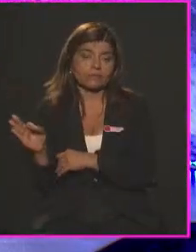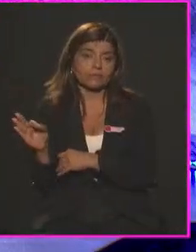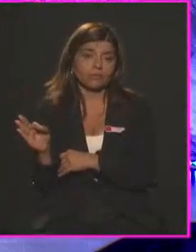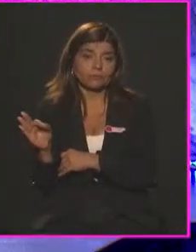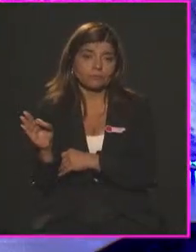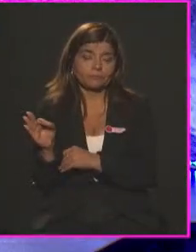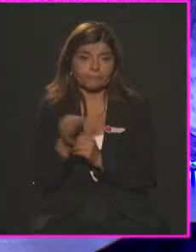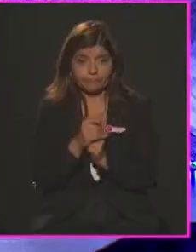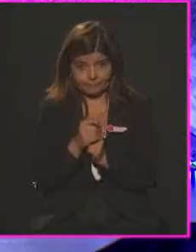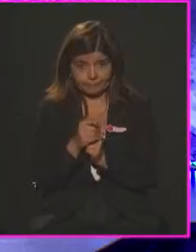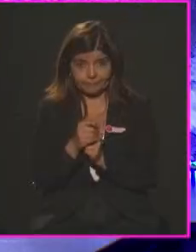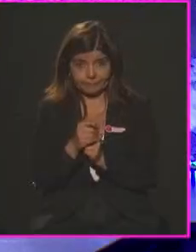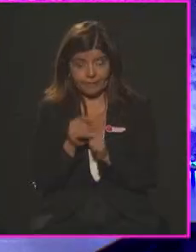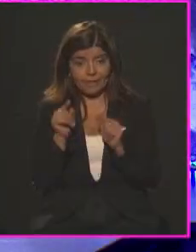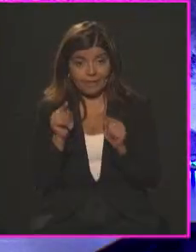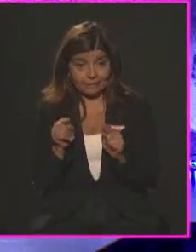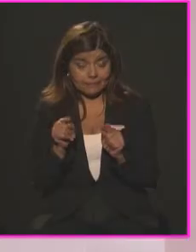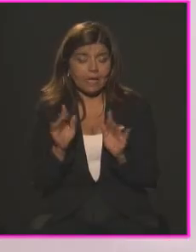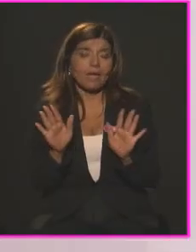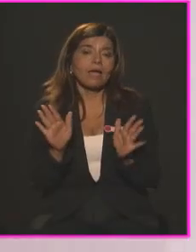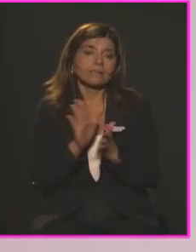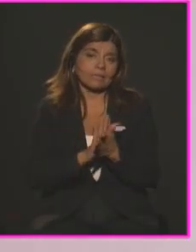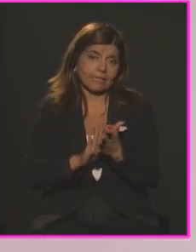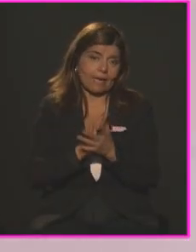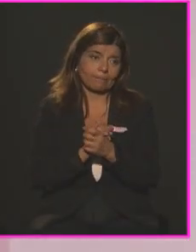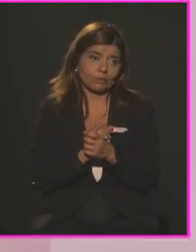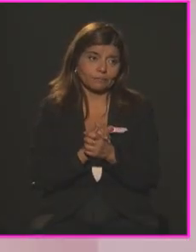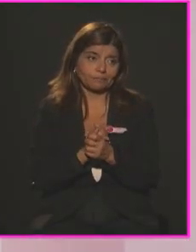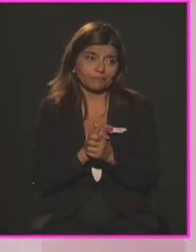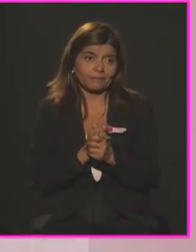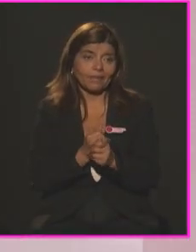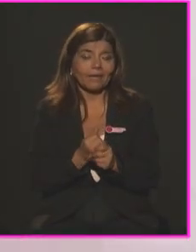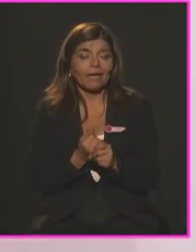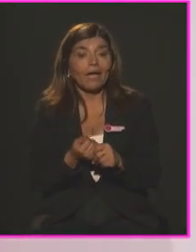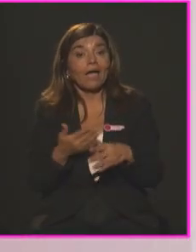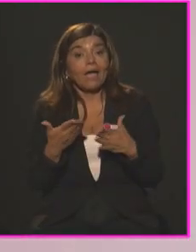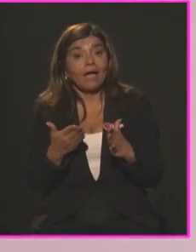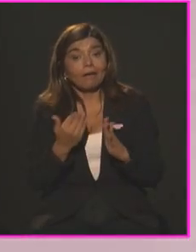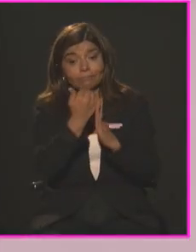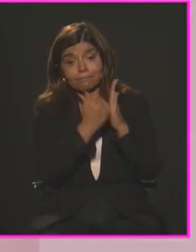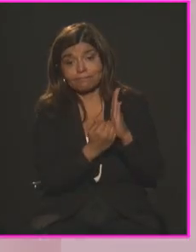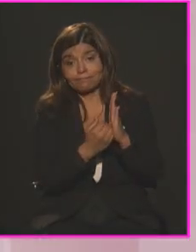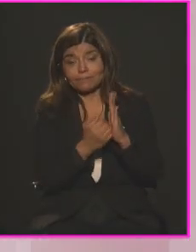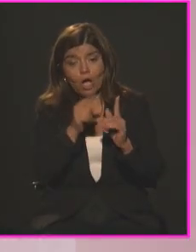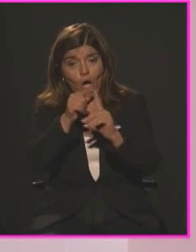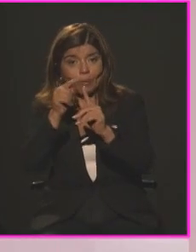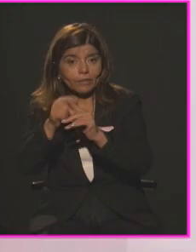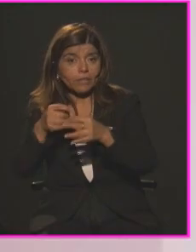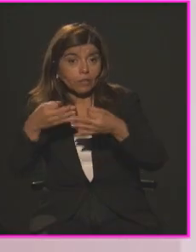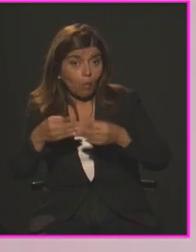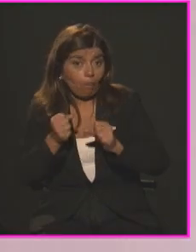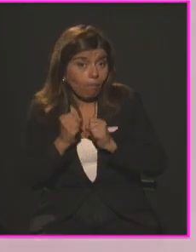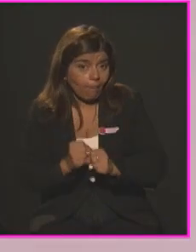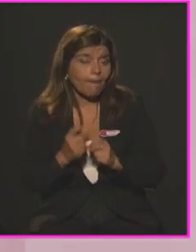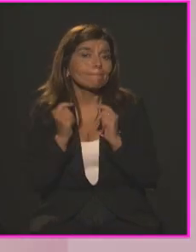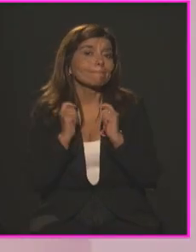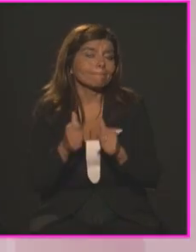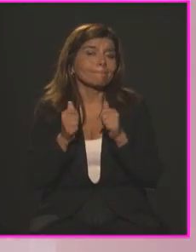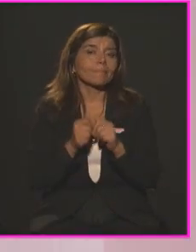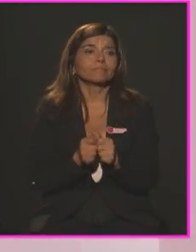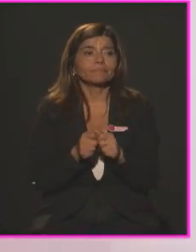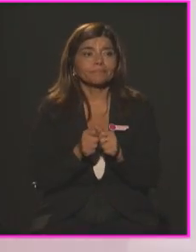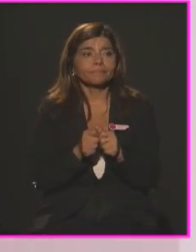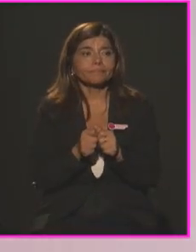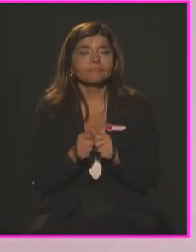Governments, so that's just one example. But setting targets can be very effective. We also would love to